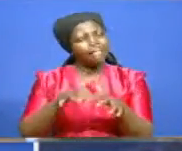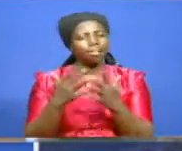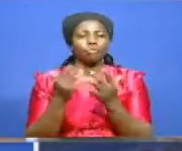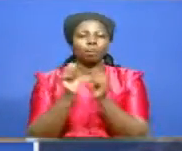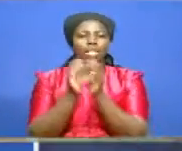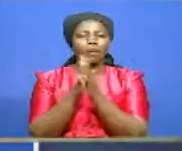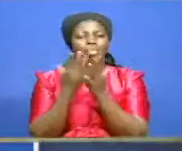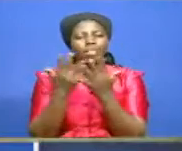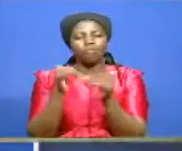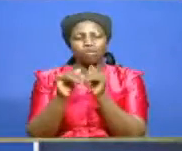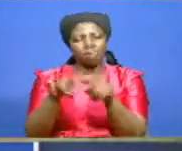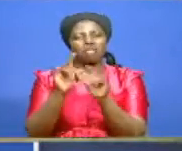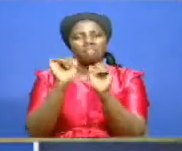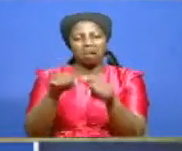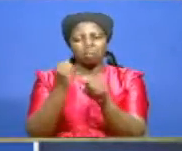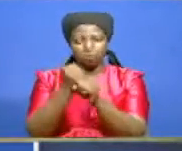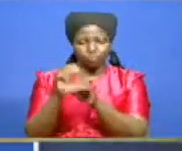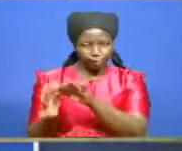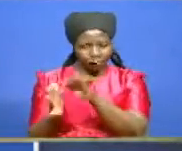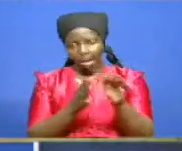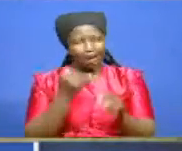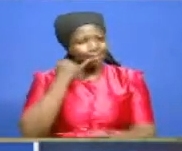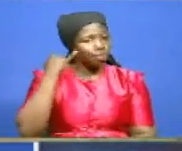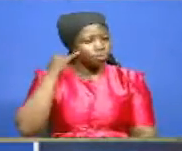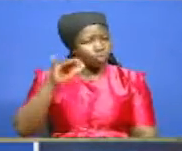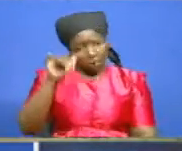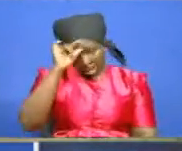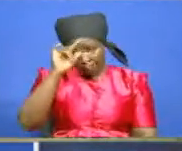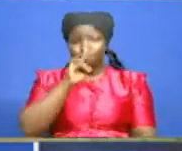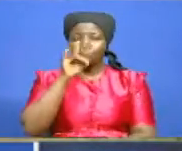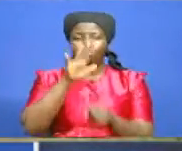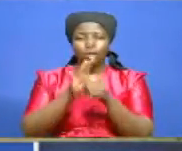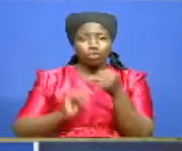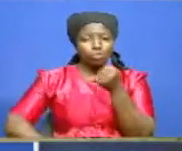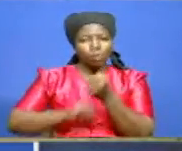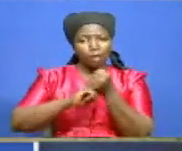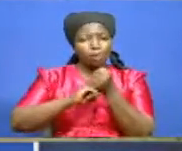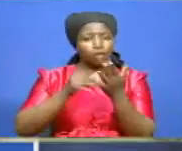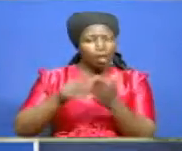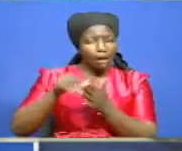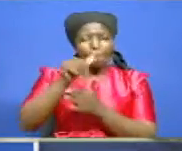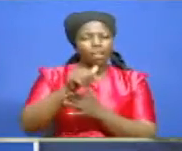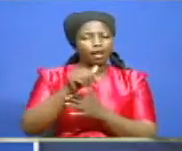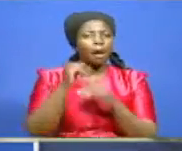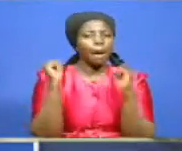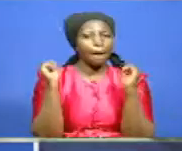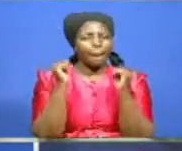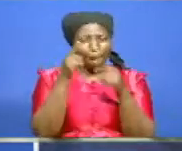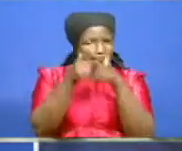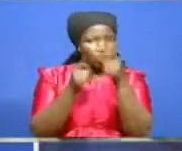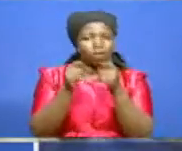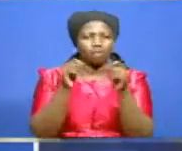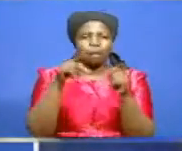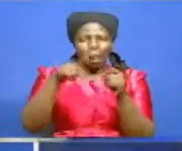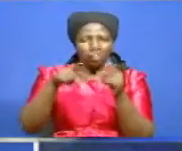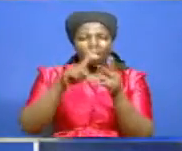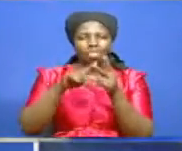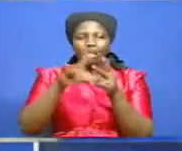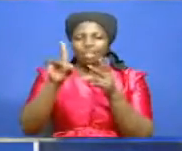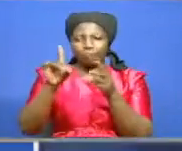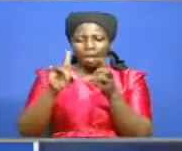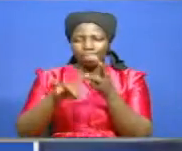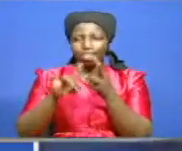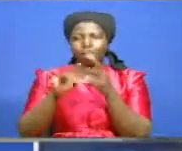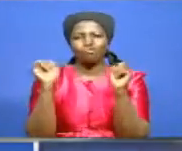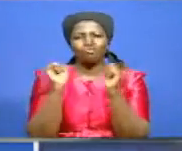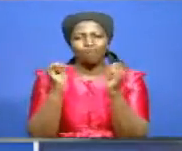ambao wanaweza fanya. The county government of Nakuru has pledged to finance the purchase of milk pasteurizers, dispensers and cooling systems in effort